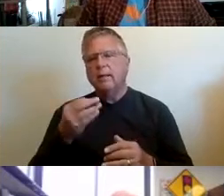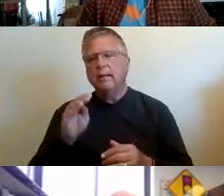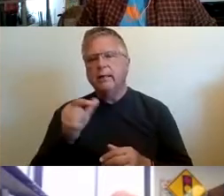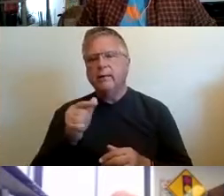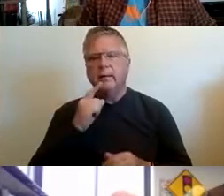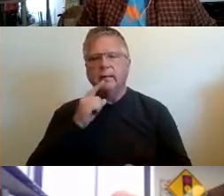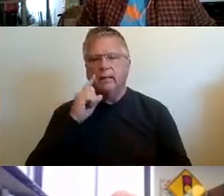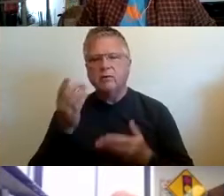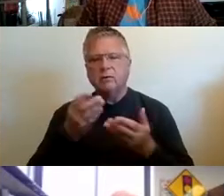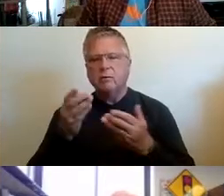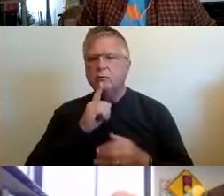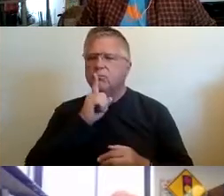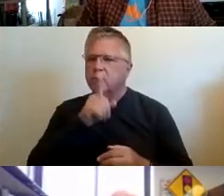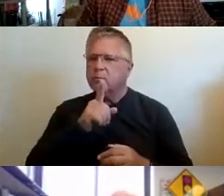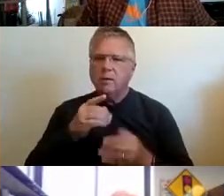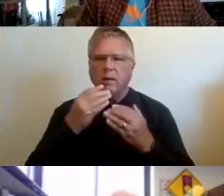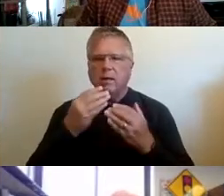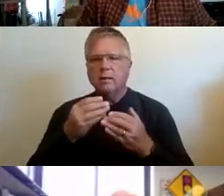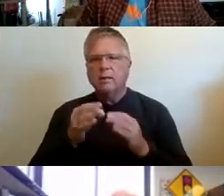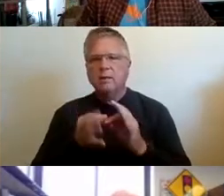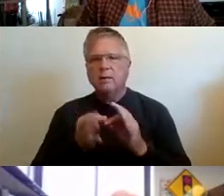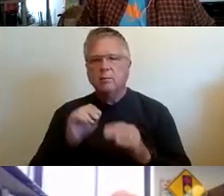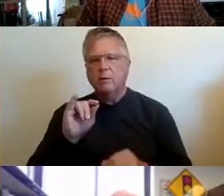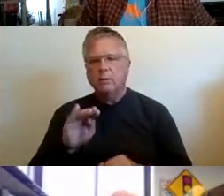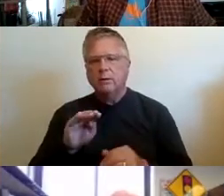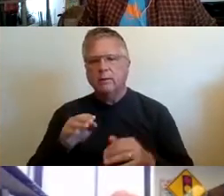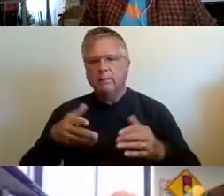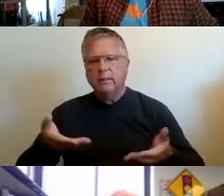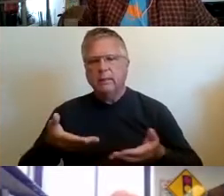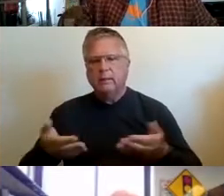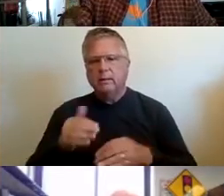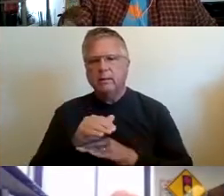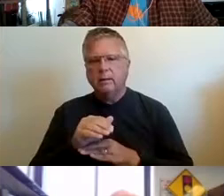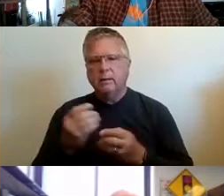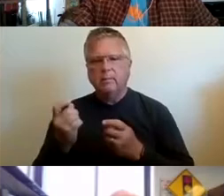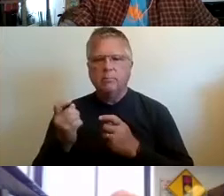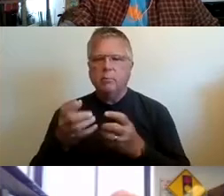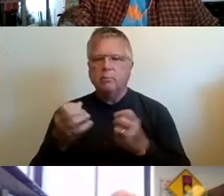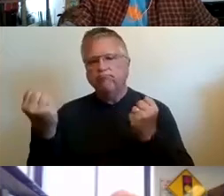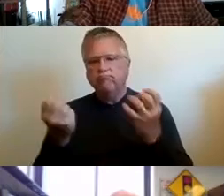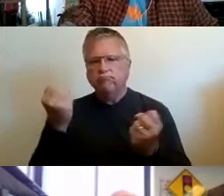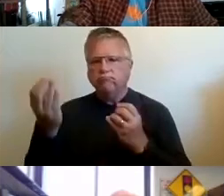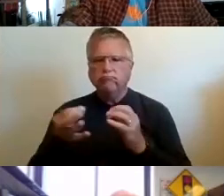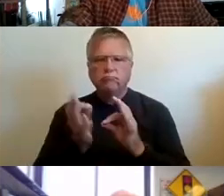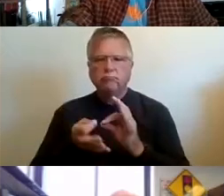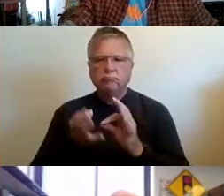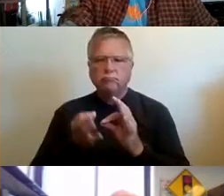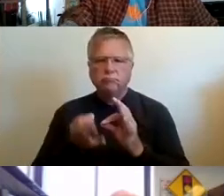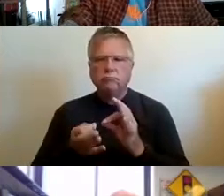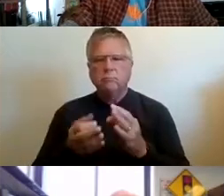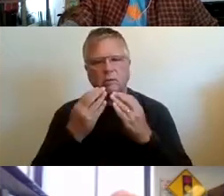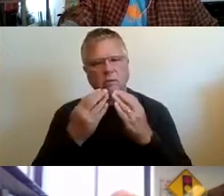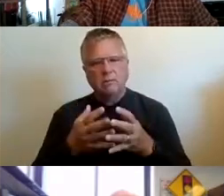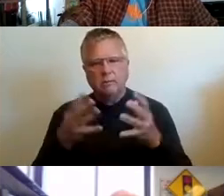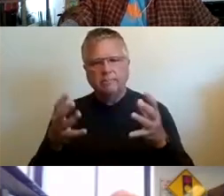really want to thank Jim for being here with us tonight and providing the interpretation service. So thank you so much,